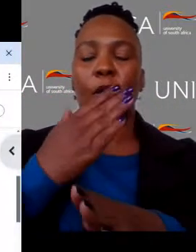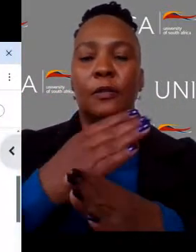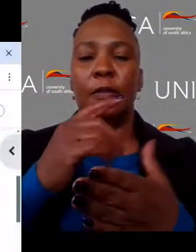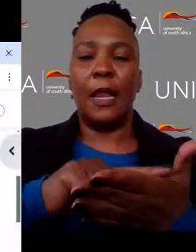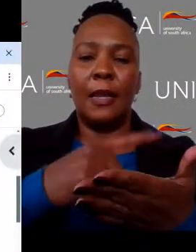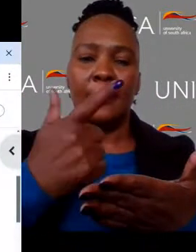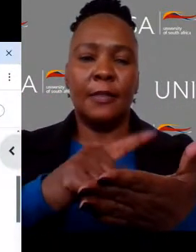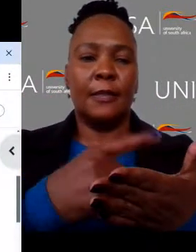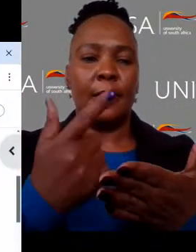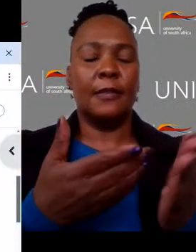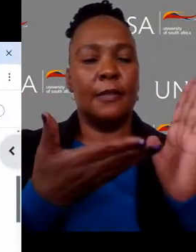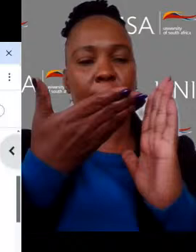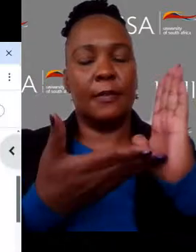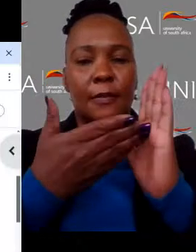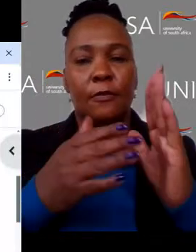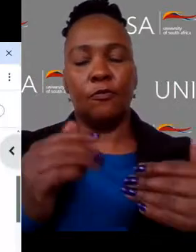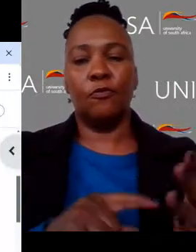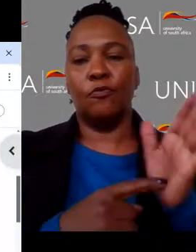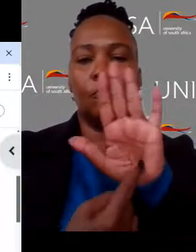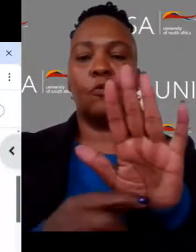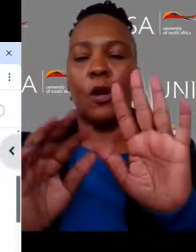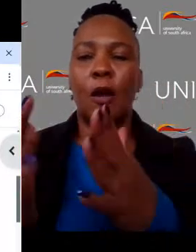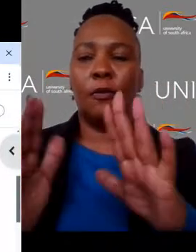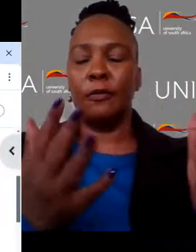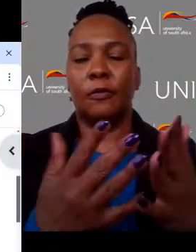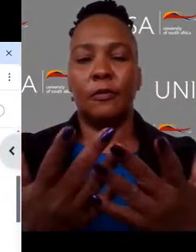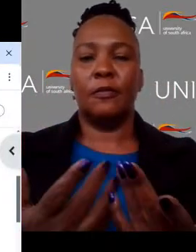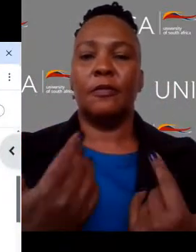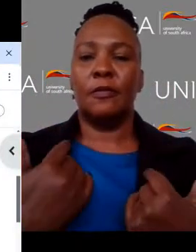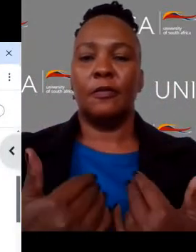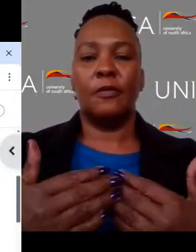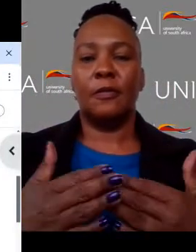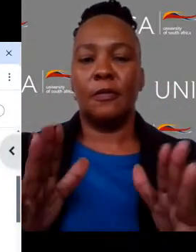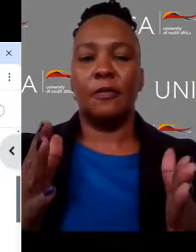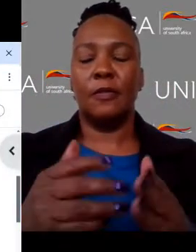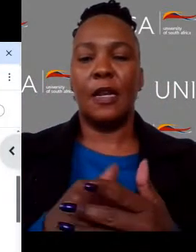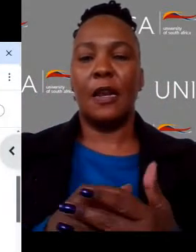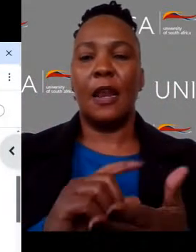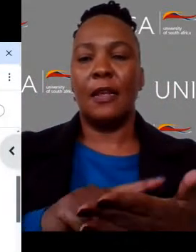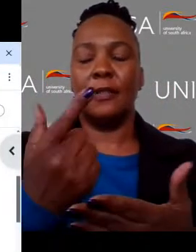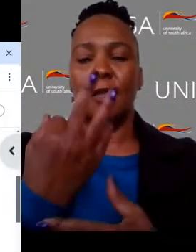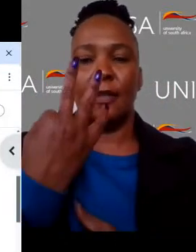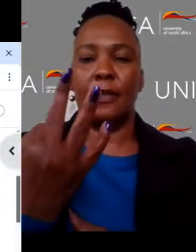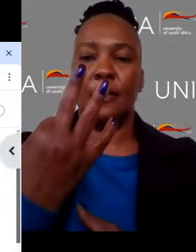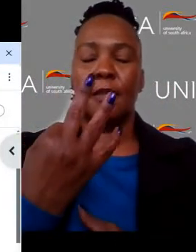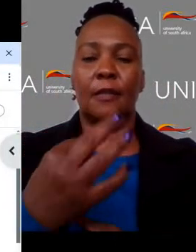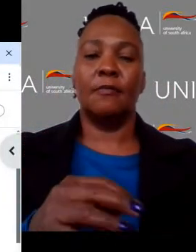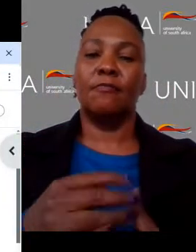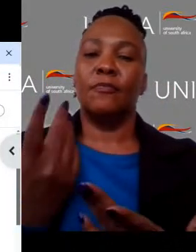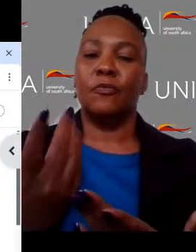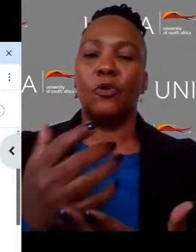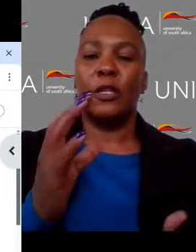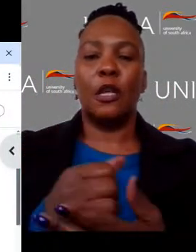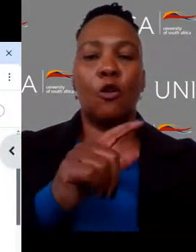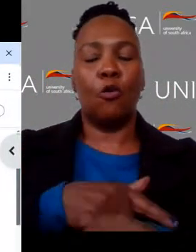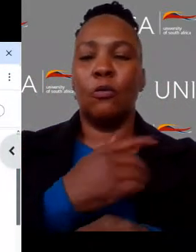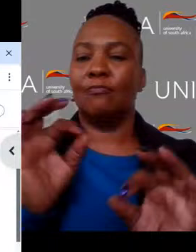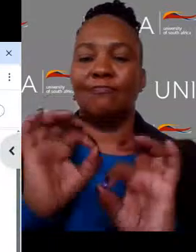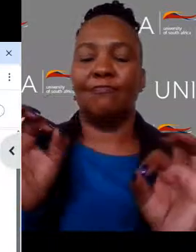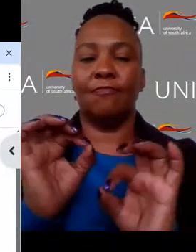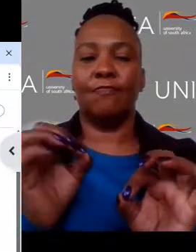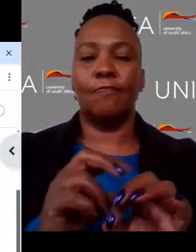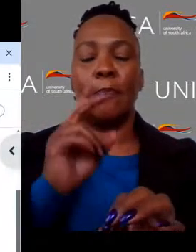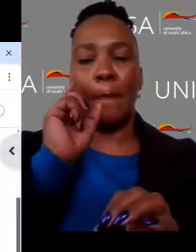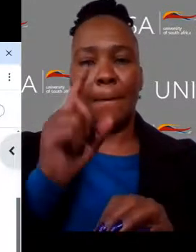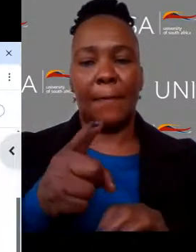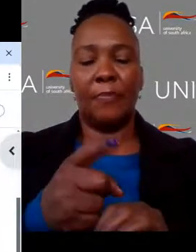you guys. So we've done lesson 1 and 2. Now we're going to start tackling lesson number 3. It won't take you that long, students, but it will